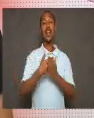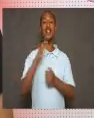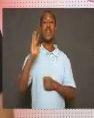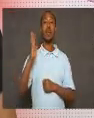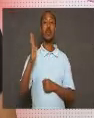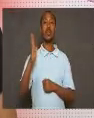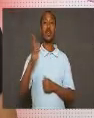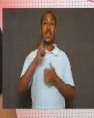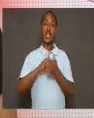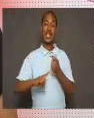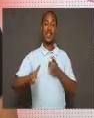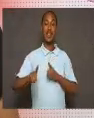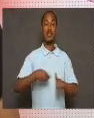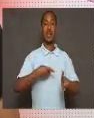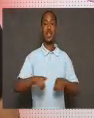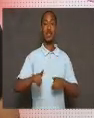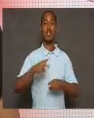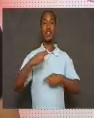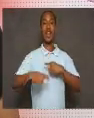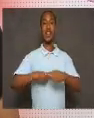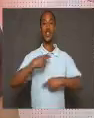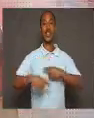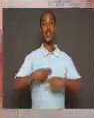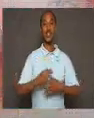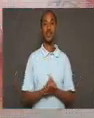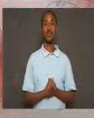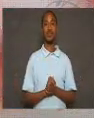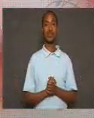types of single displacement reactions.